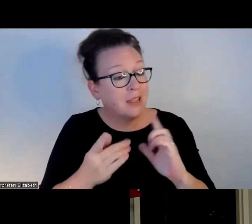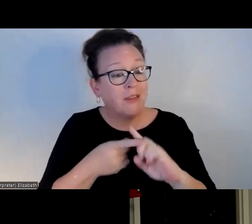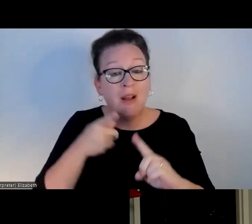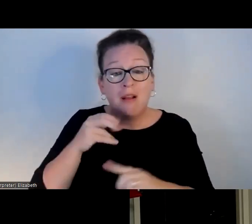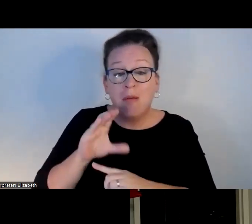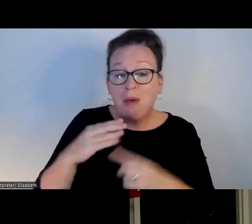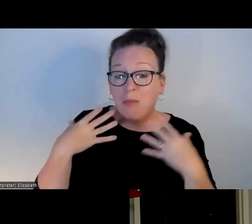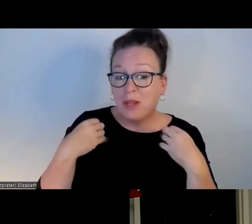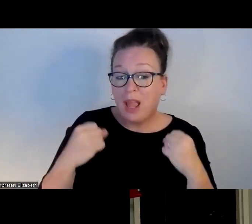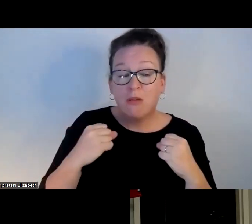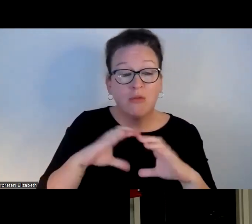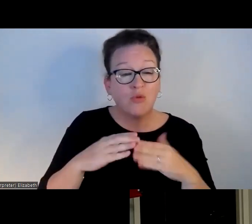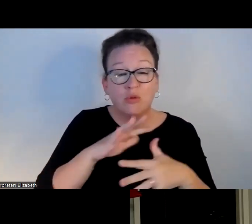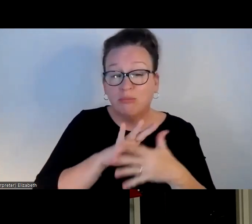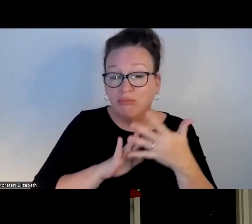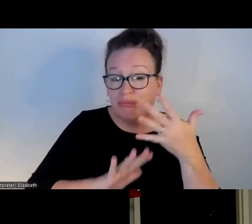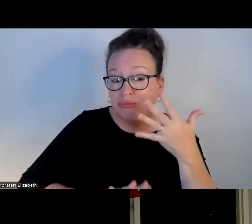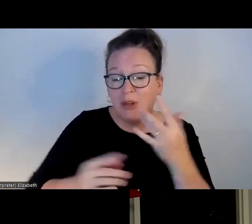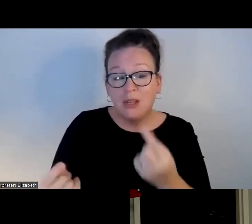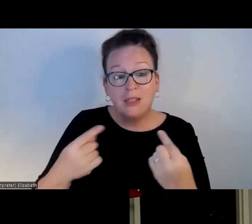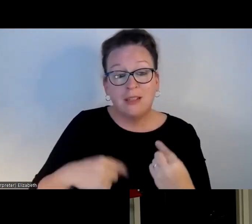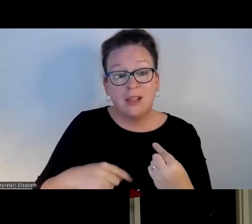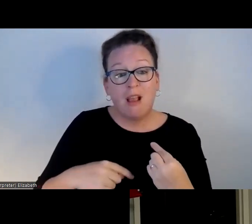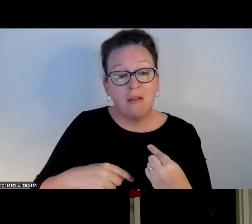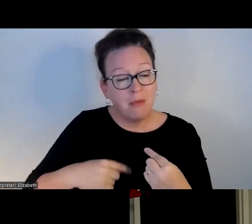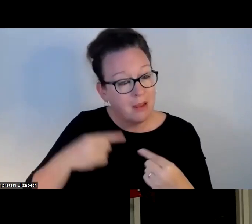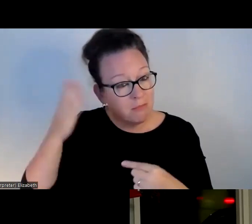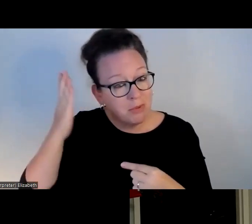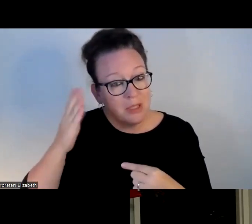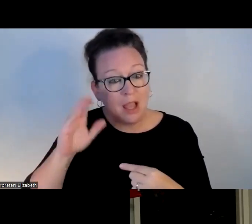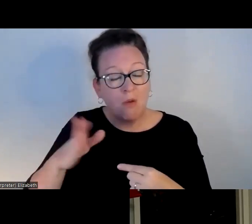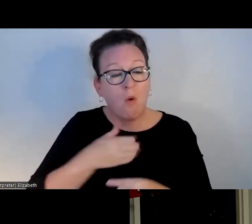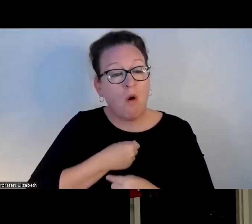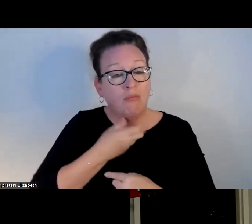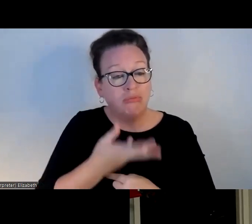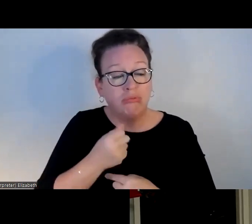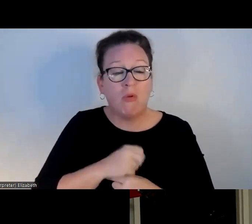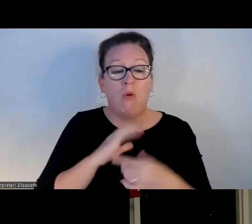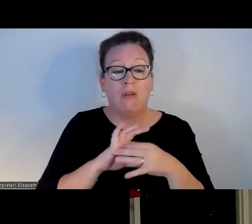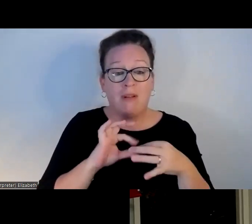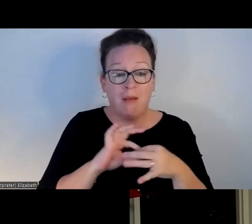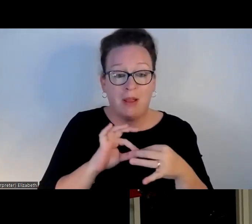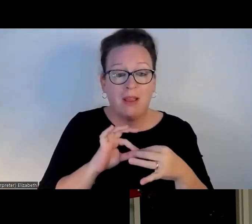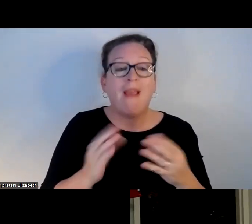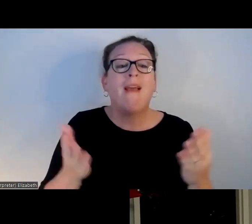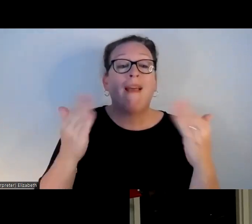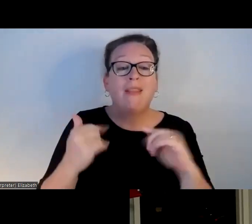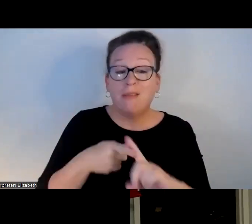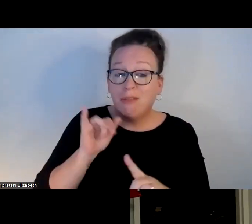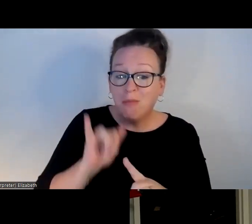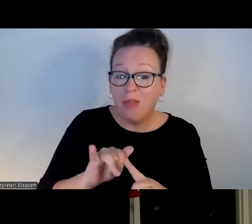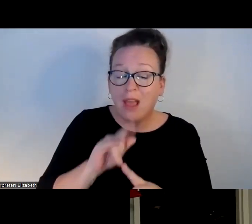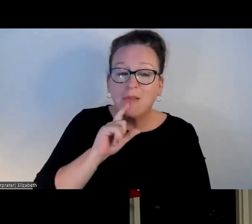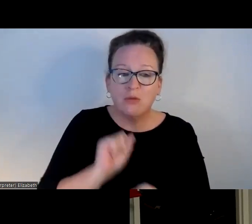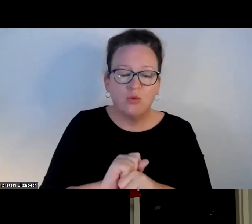pointed out, to kind of weigh in on that. And then we can do a more formal kind of assessment and also the progress of the